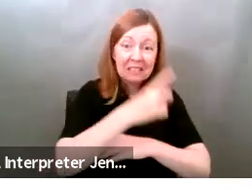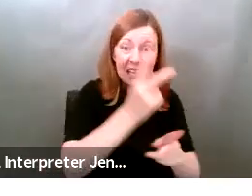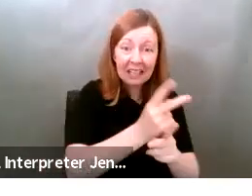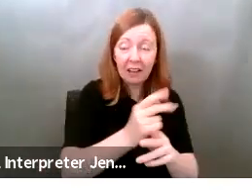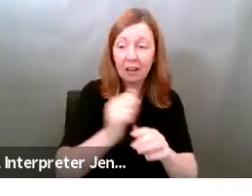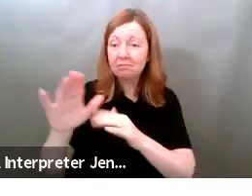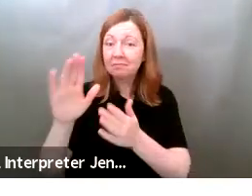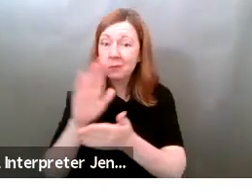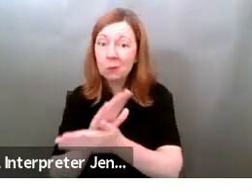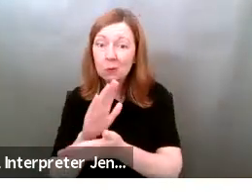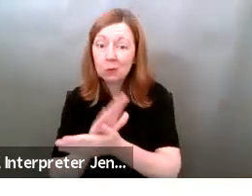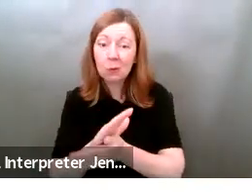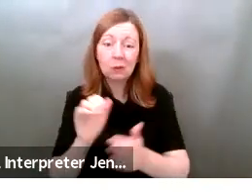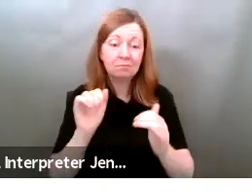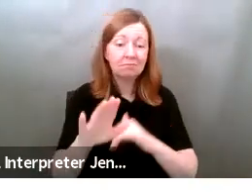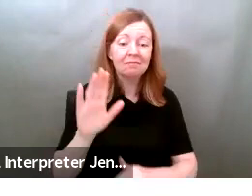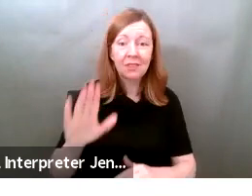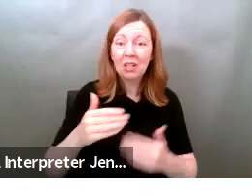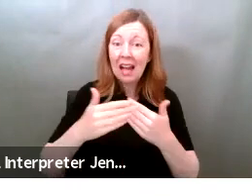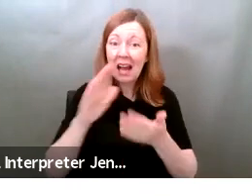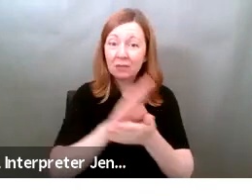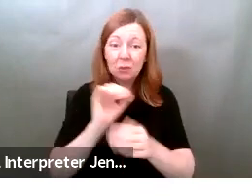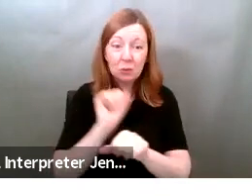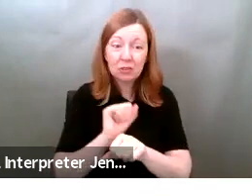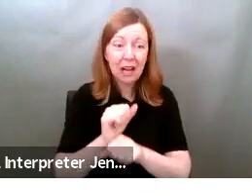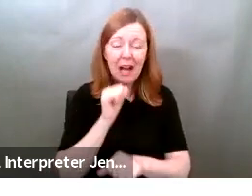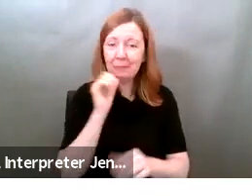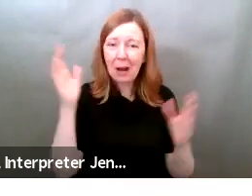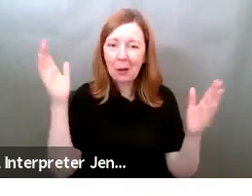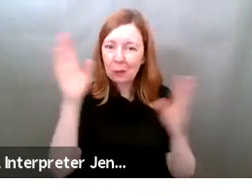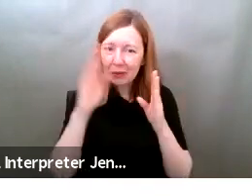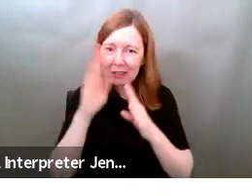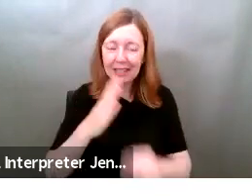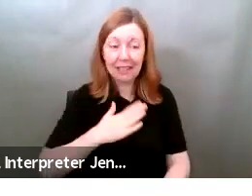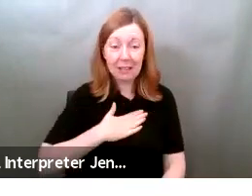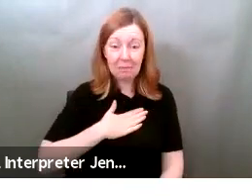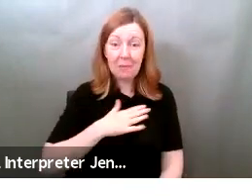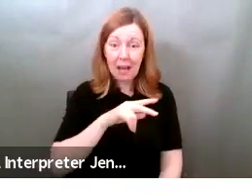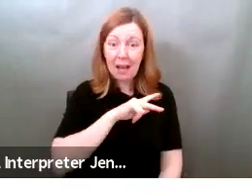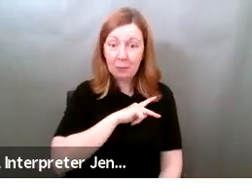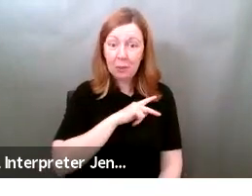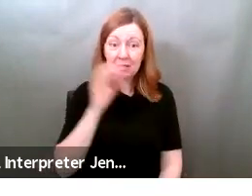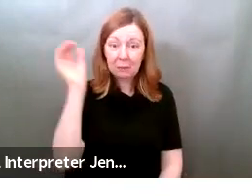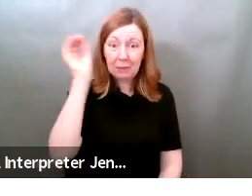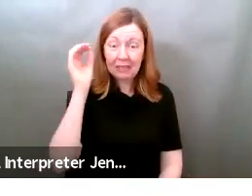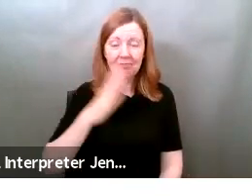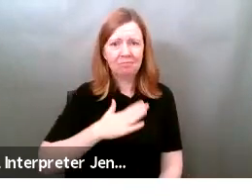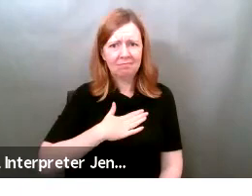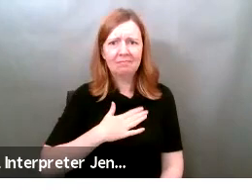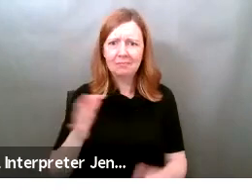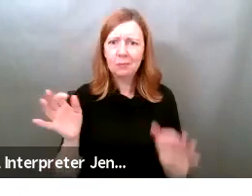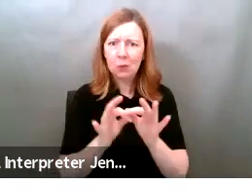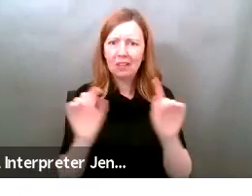school, or they go off to their after-school job. And I think, in my personal equation, this is well worth